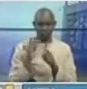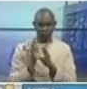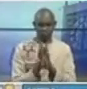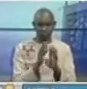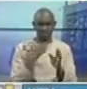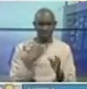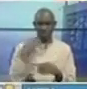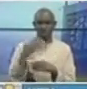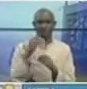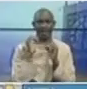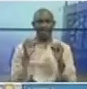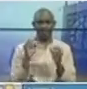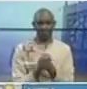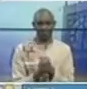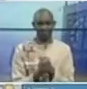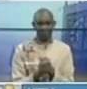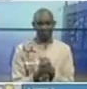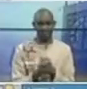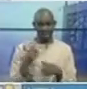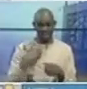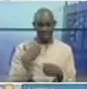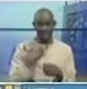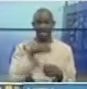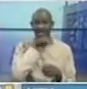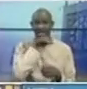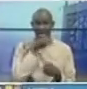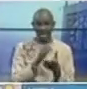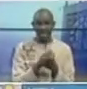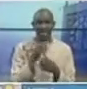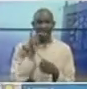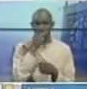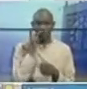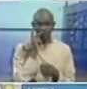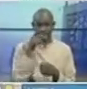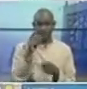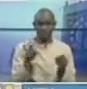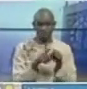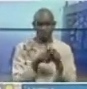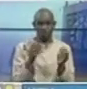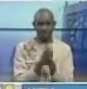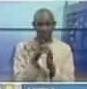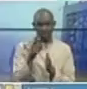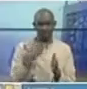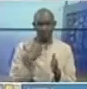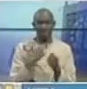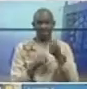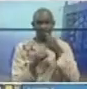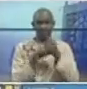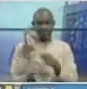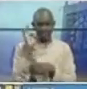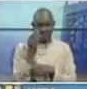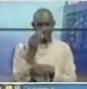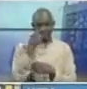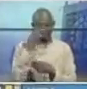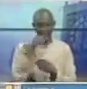nor stopped. CORD leader Raila Odinga and his co-principal Kalonzo Musyoka were also in tow to drum up support for the third